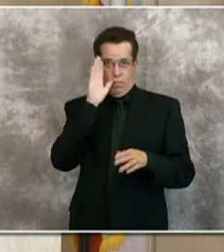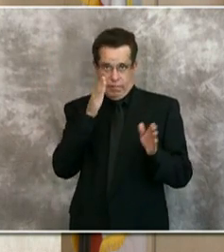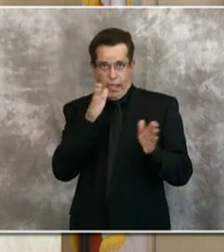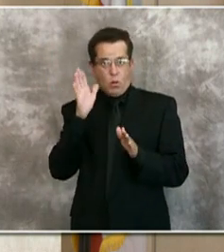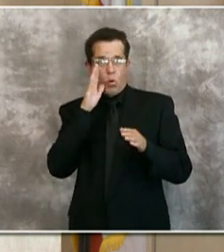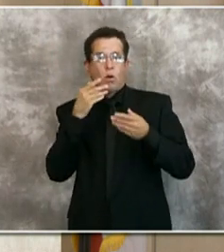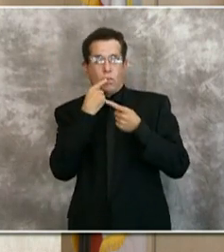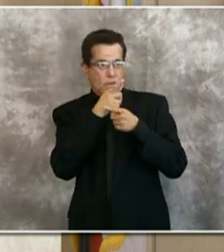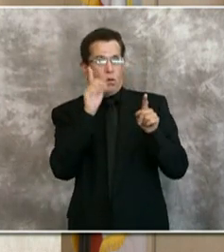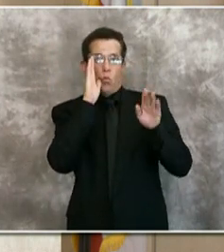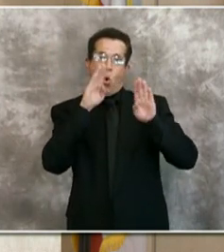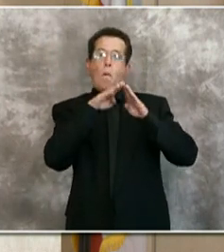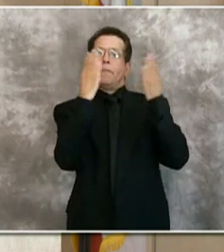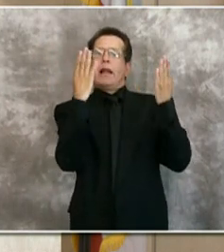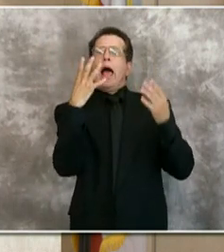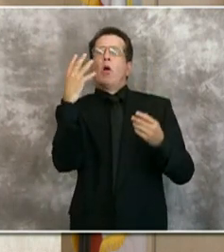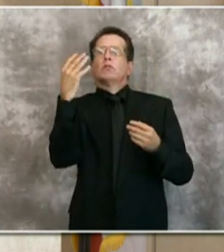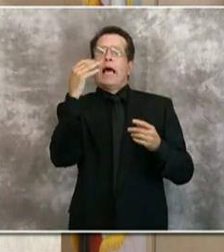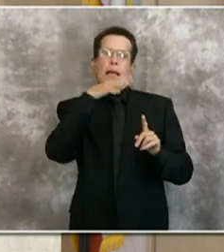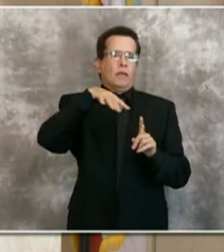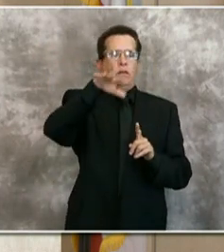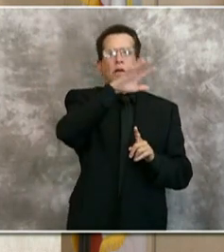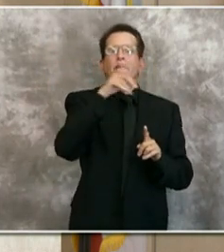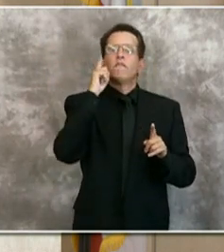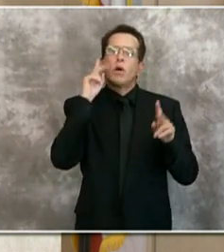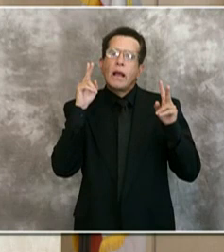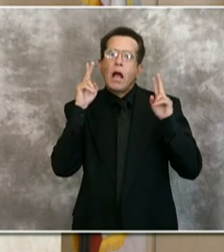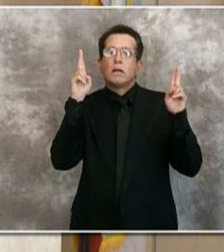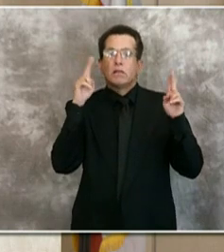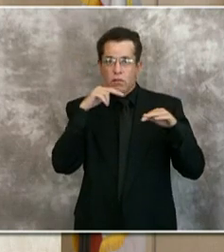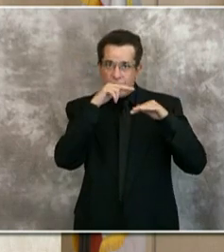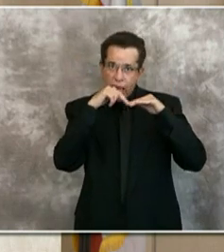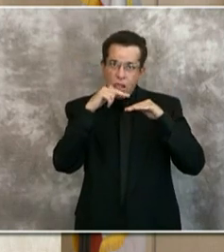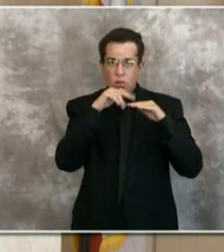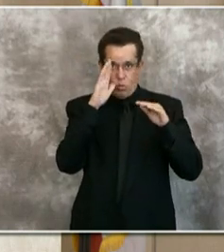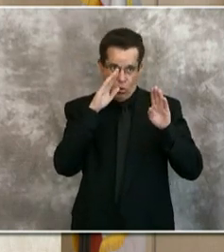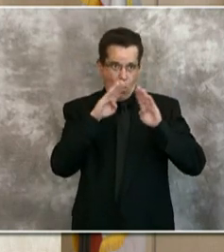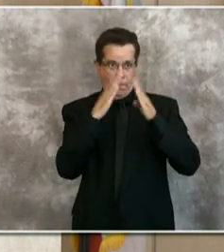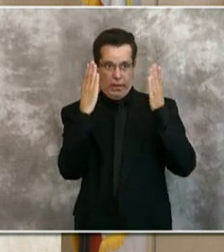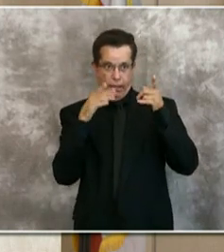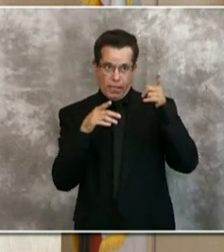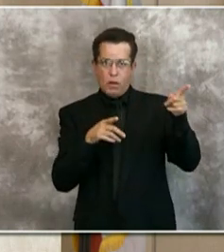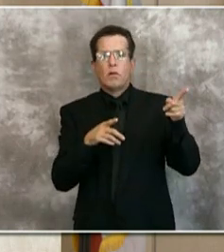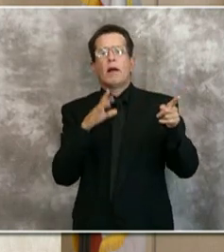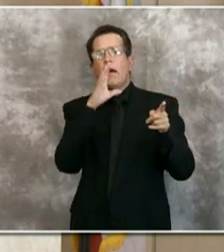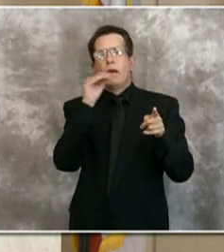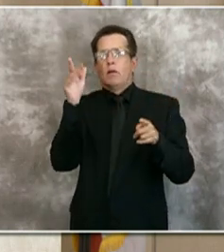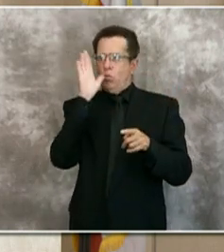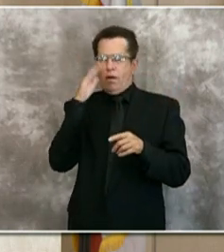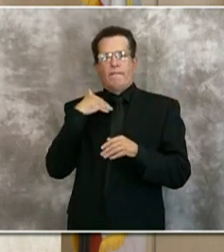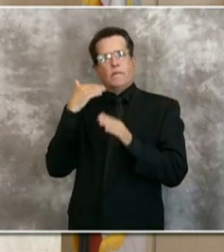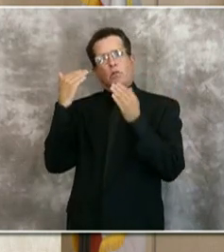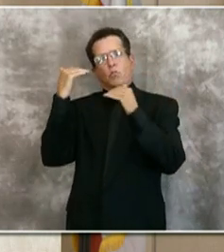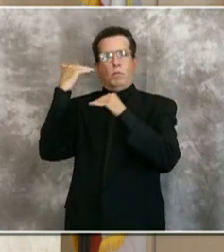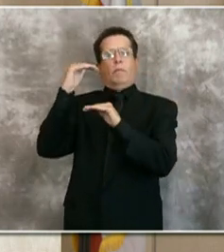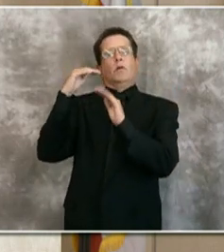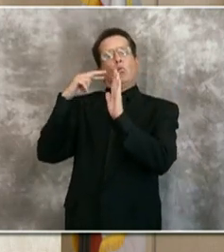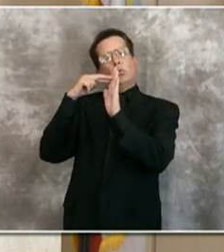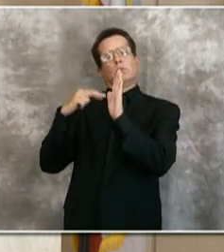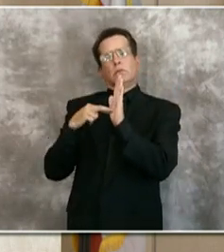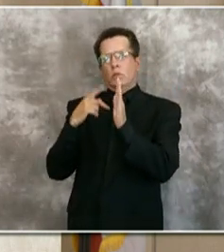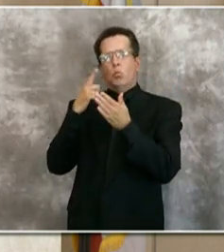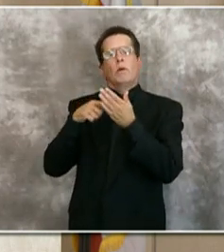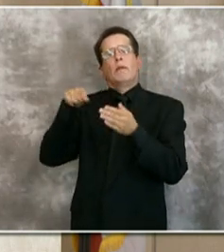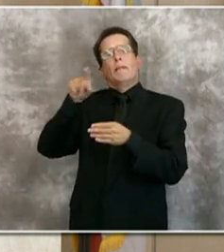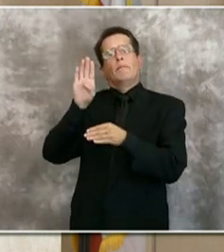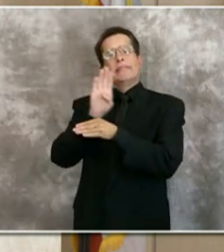And two, perhaps someone from the county, maybe a supervisor, could address if there will be a restriction on the types of services that these businesses can